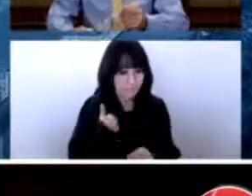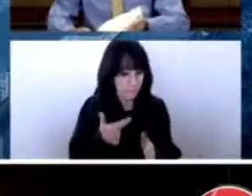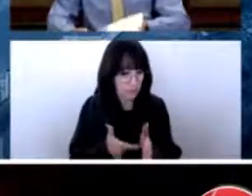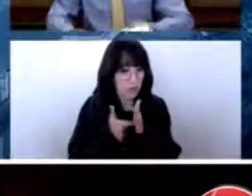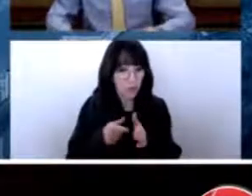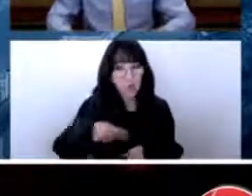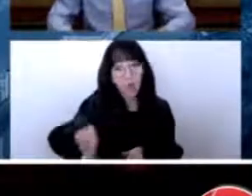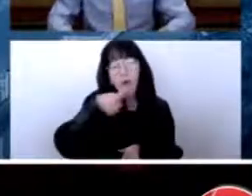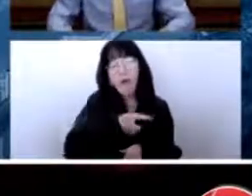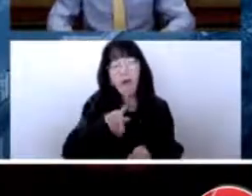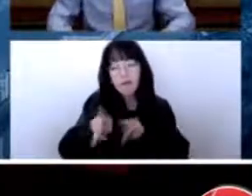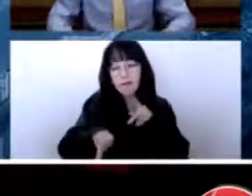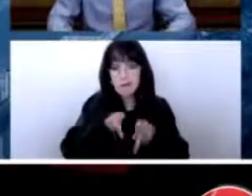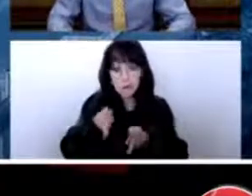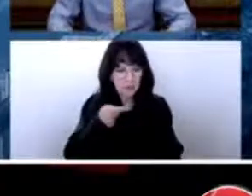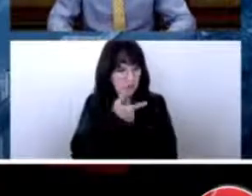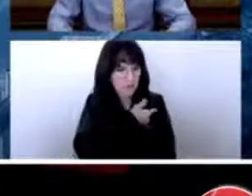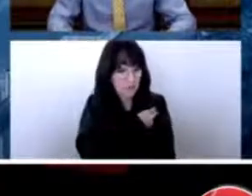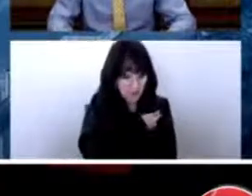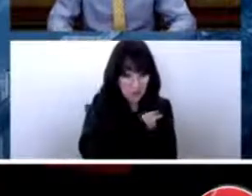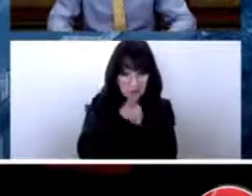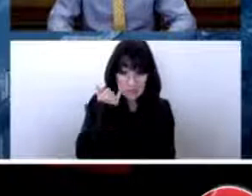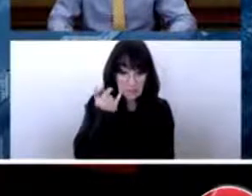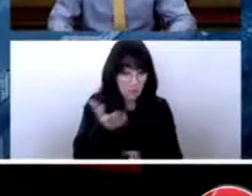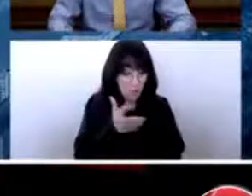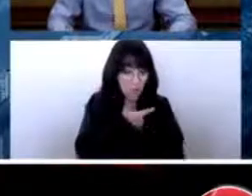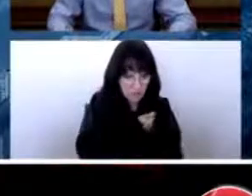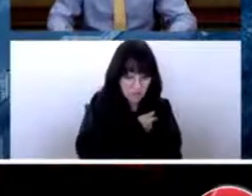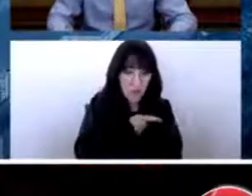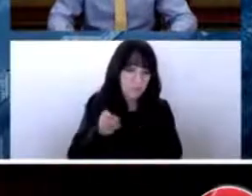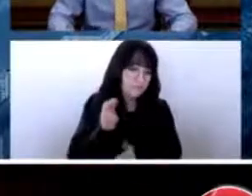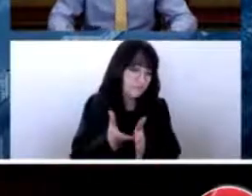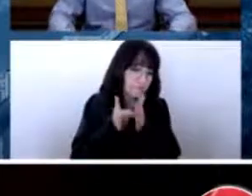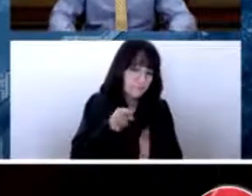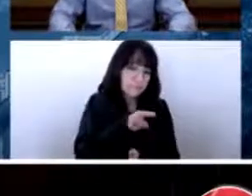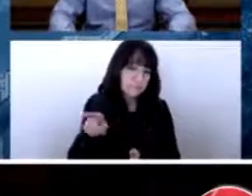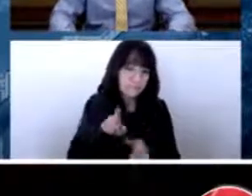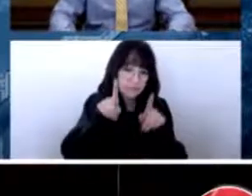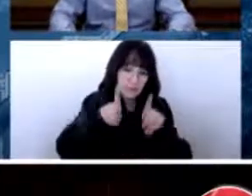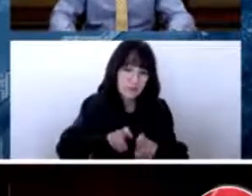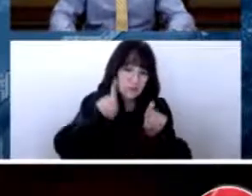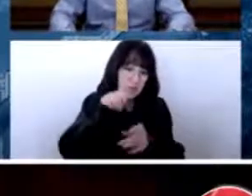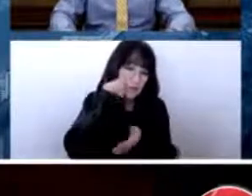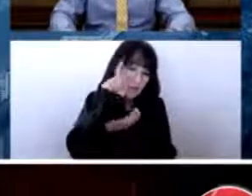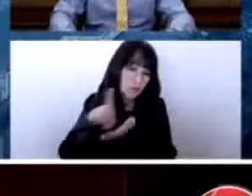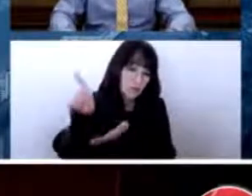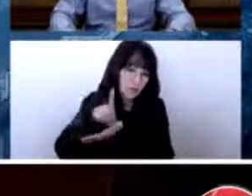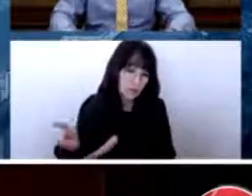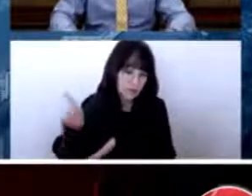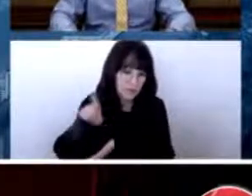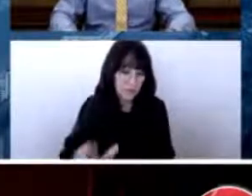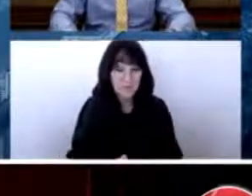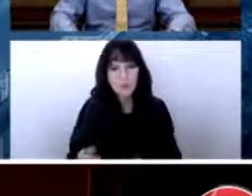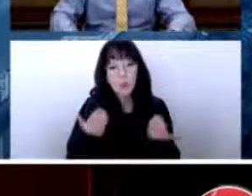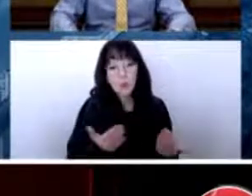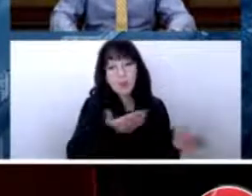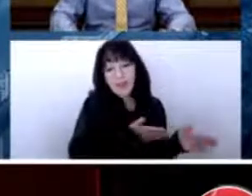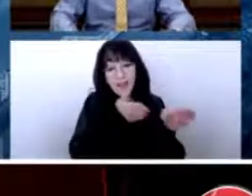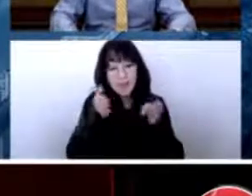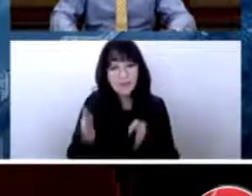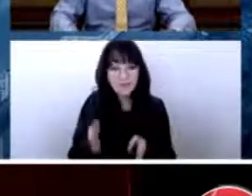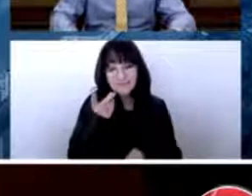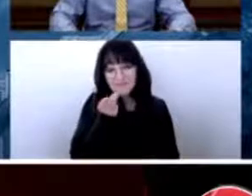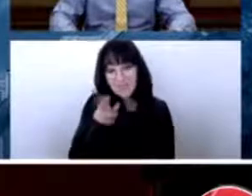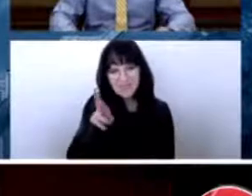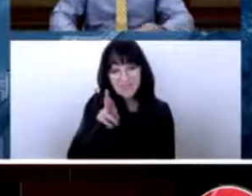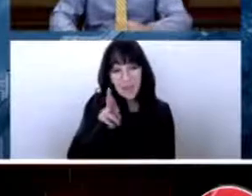or to be tested on a weekly basis. So with that, Dr. Rattay, welcome back. Thank you for joining us again this week, and I